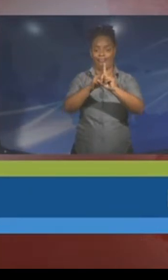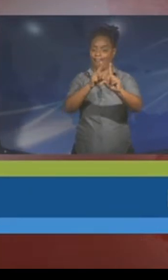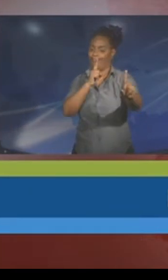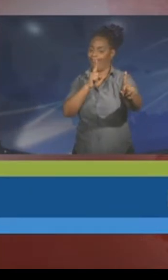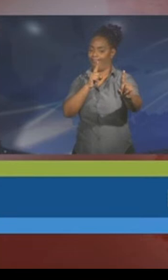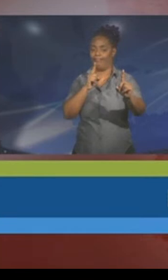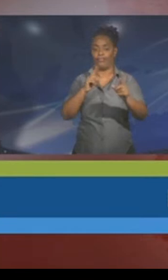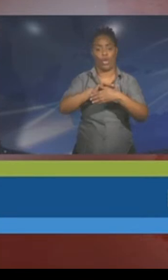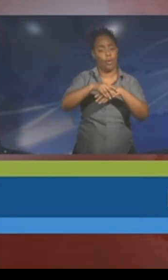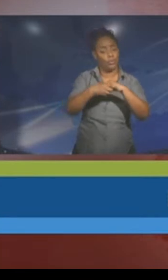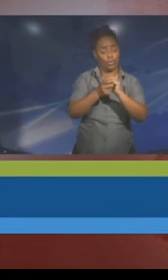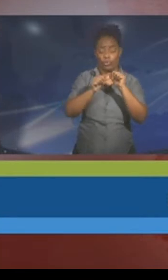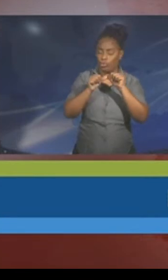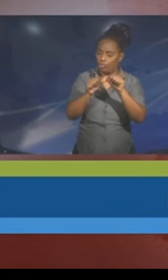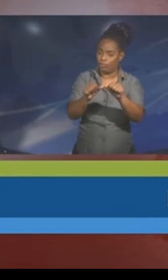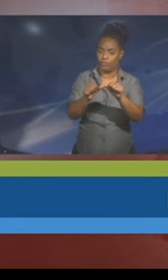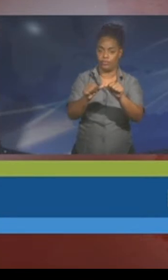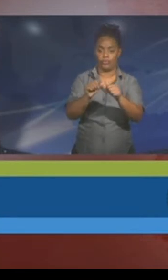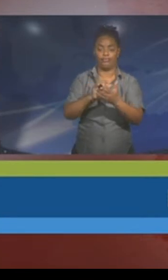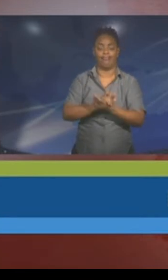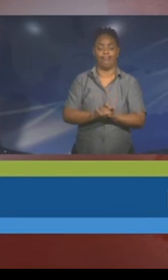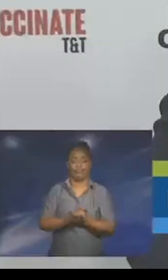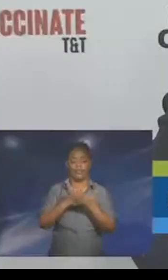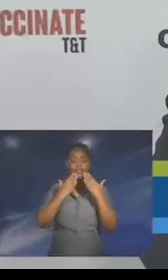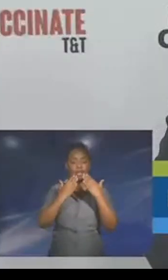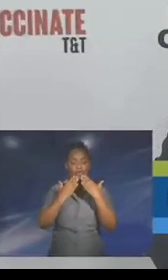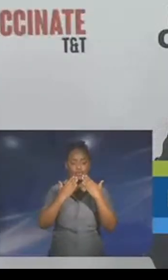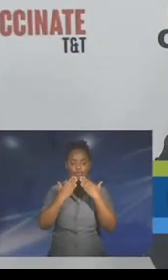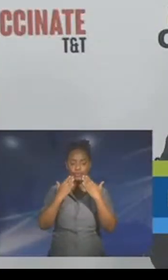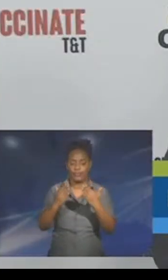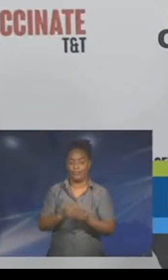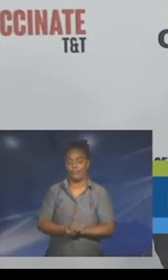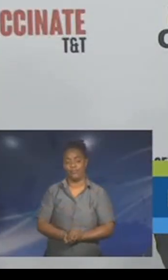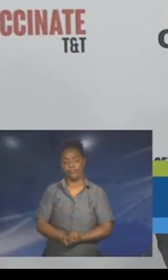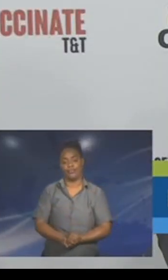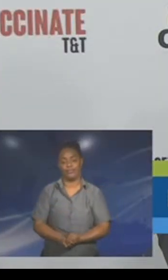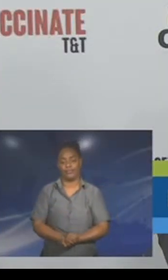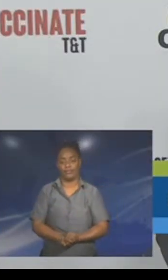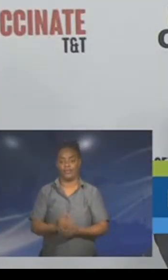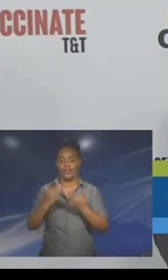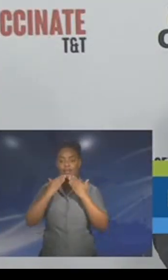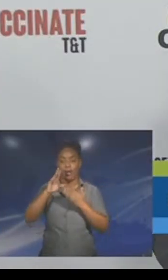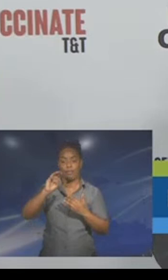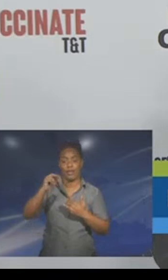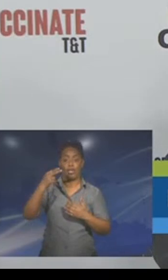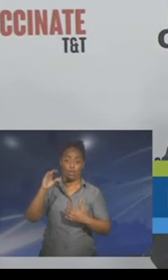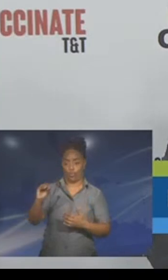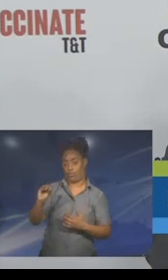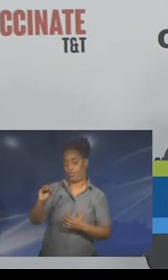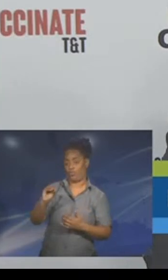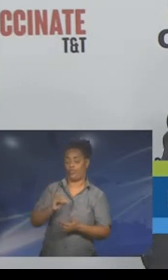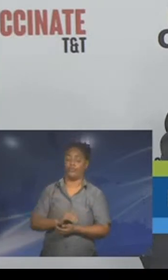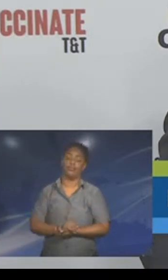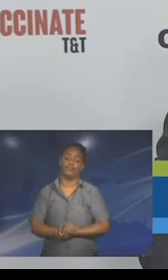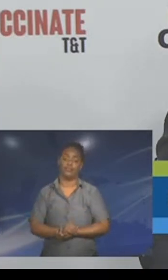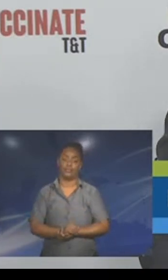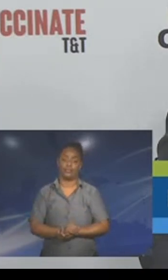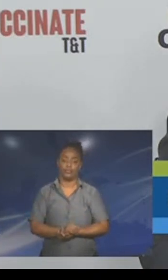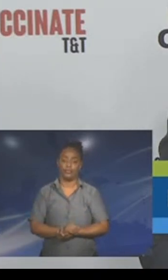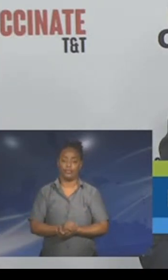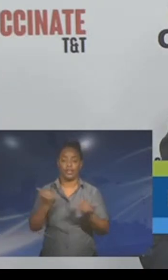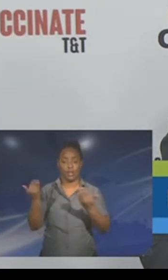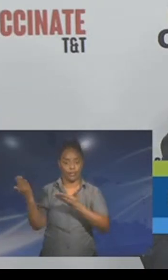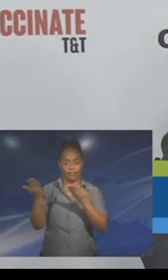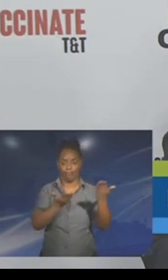your hands. So thank you very much, Mr. Alexander. Thank you very much, Dr. Parashram, our Chief Medical Officer. I now hand you